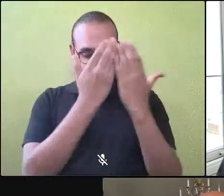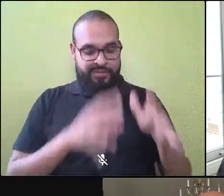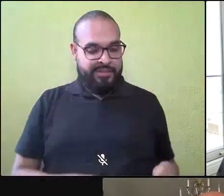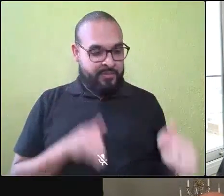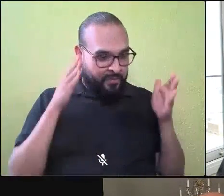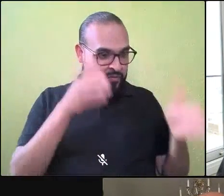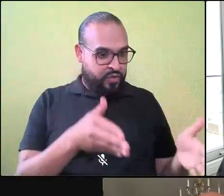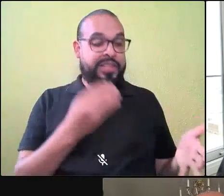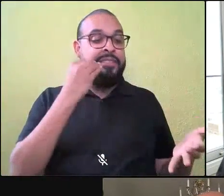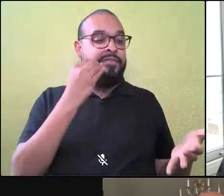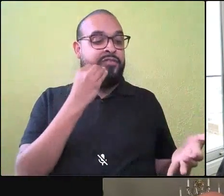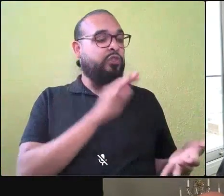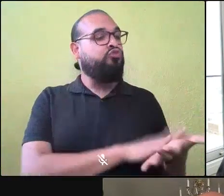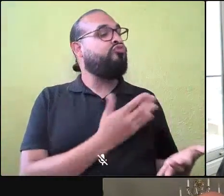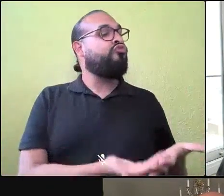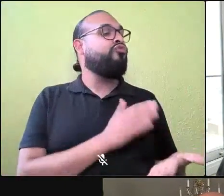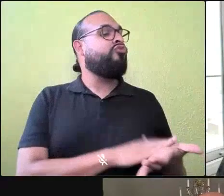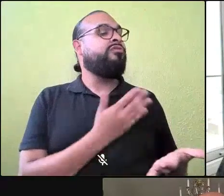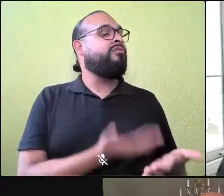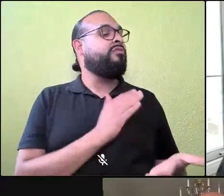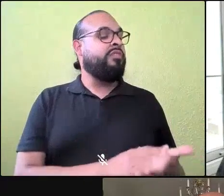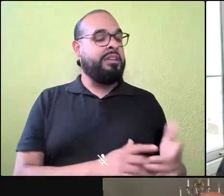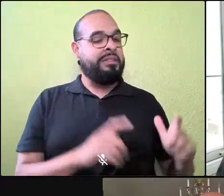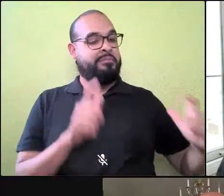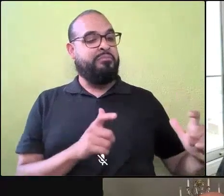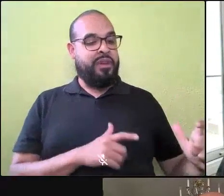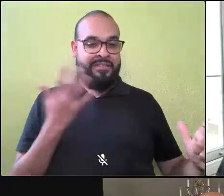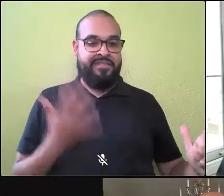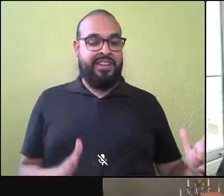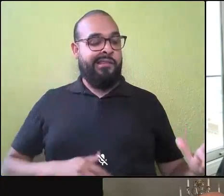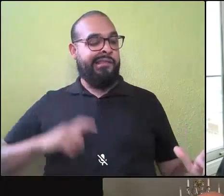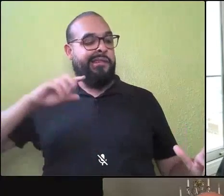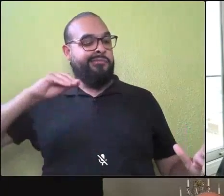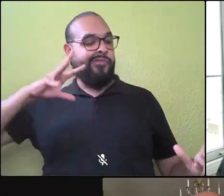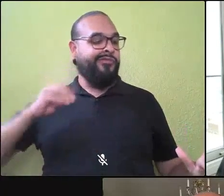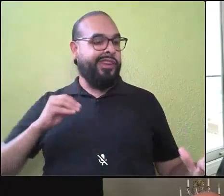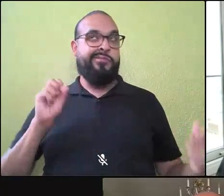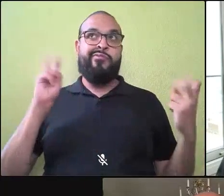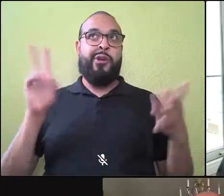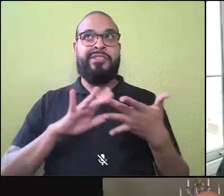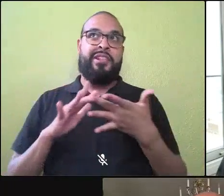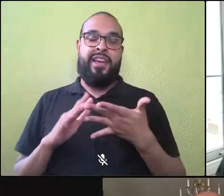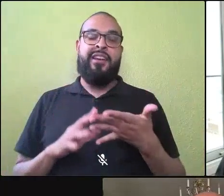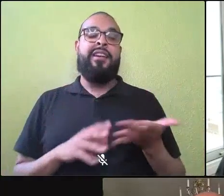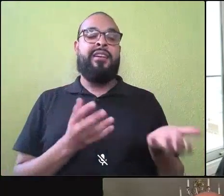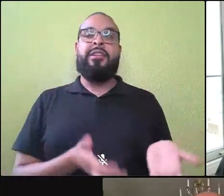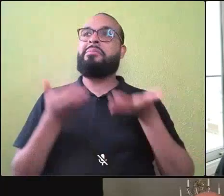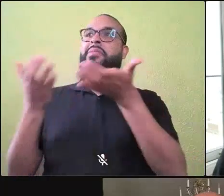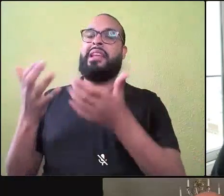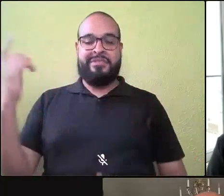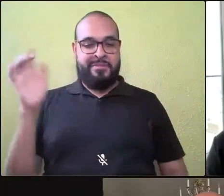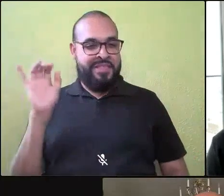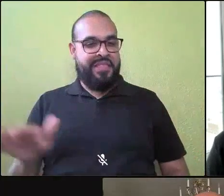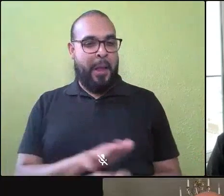the food to somebody if I need to. But just going through the motions of that helps. And then I think the last thing I'll say